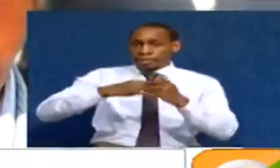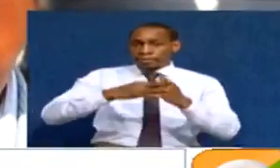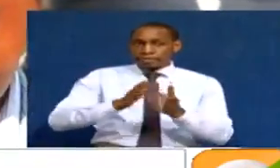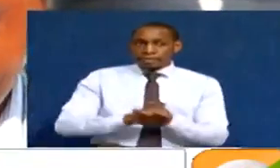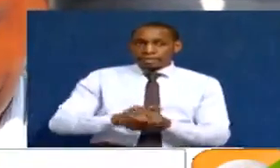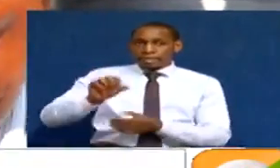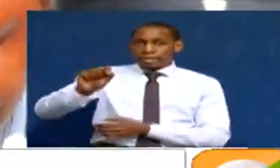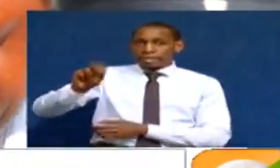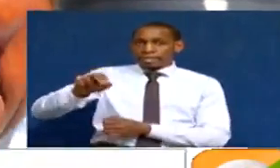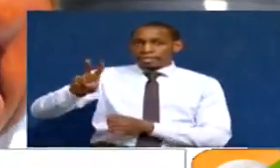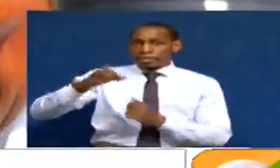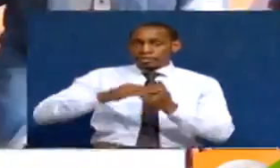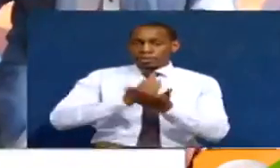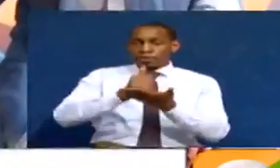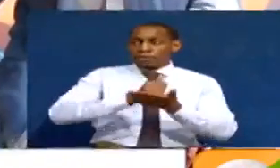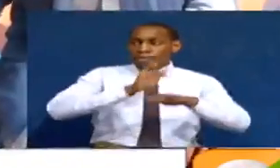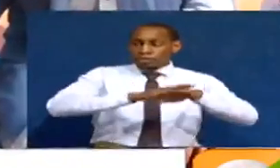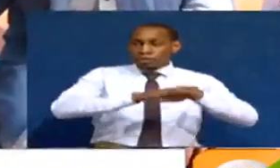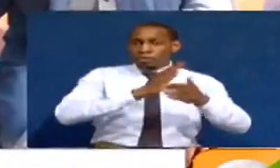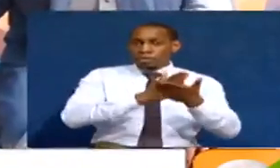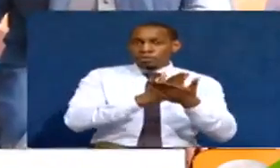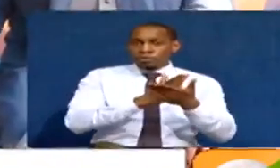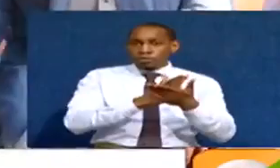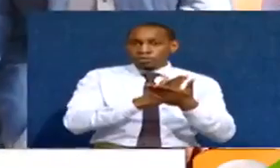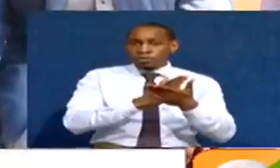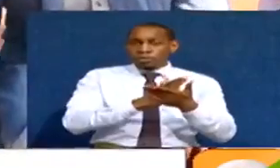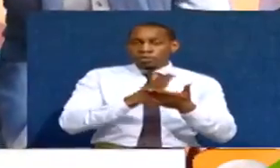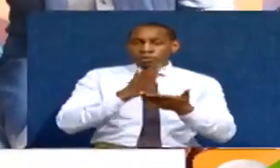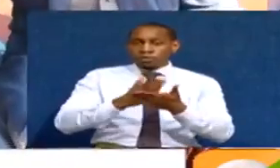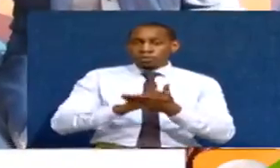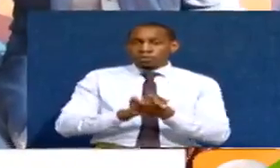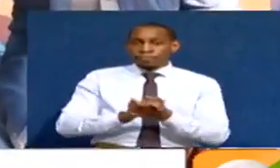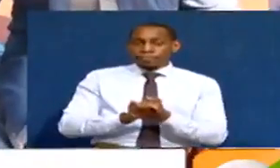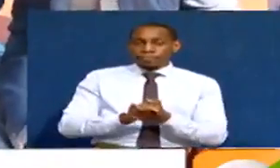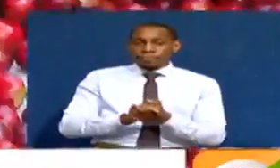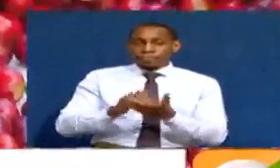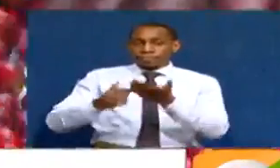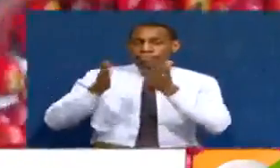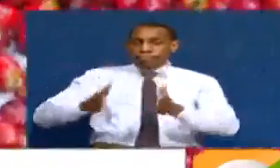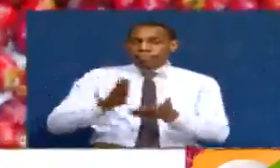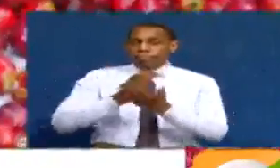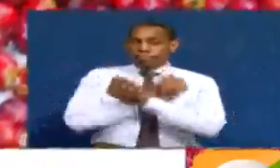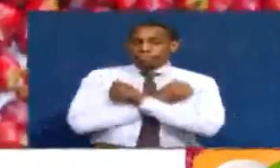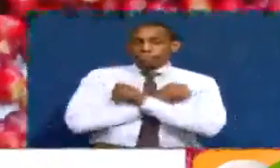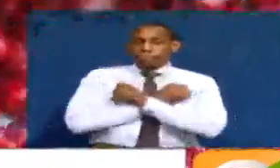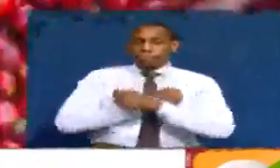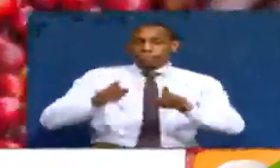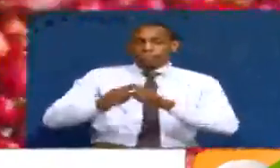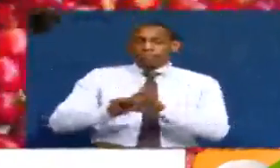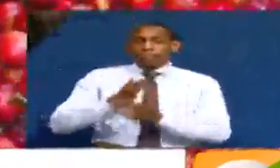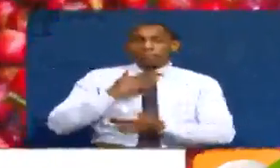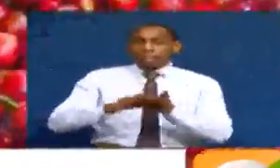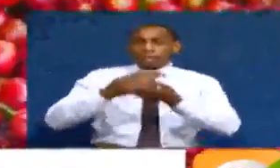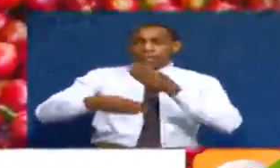SL28. SL28 ni kahawa mzuri sana. Ina flower na inapendwa na wazungu. Dio anataka